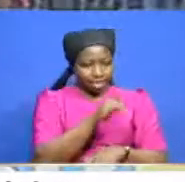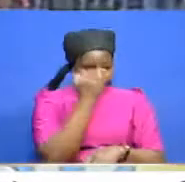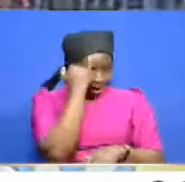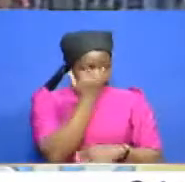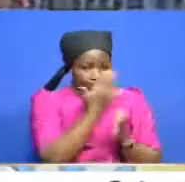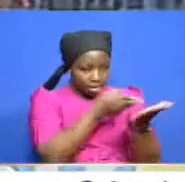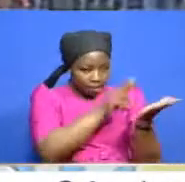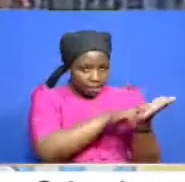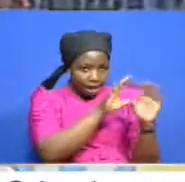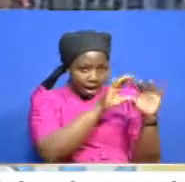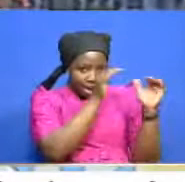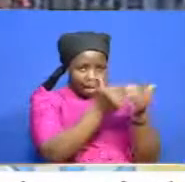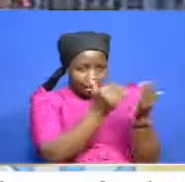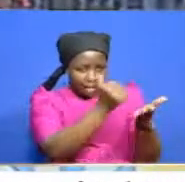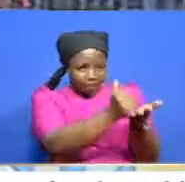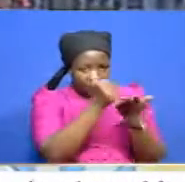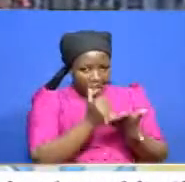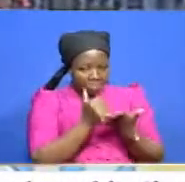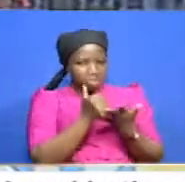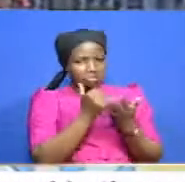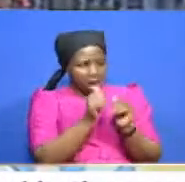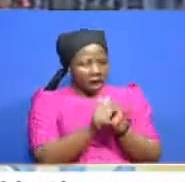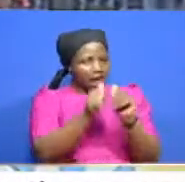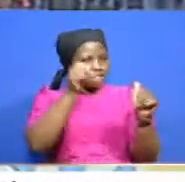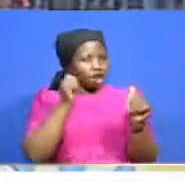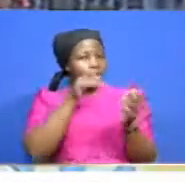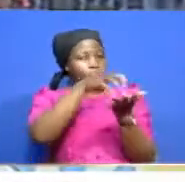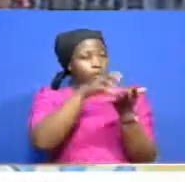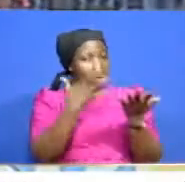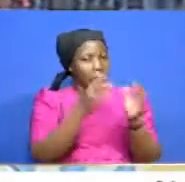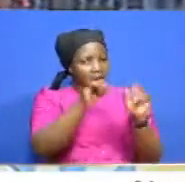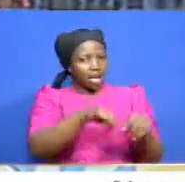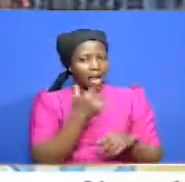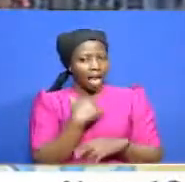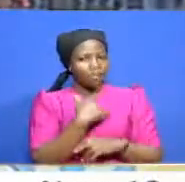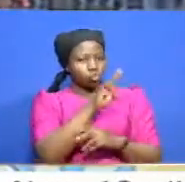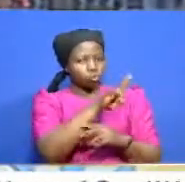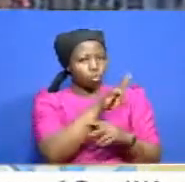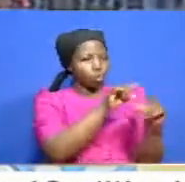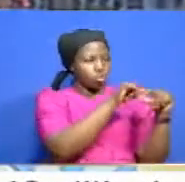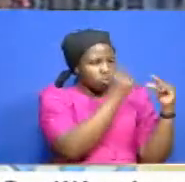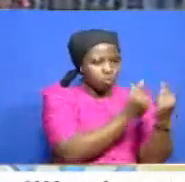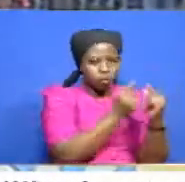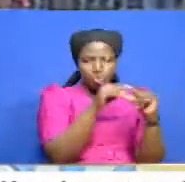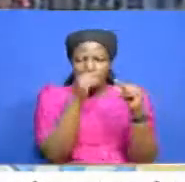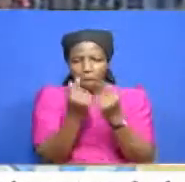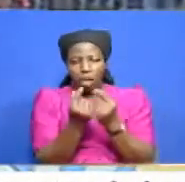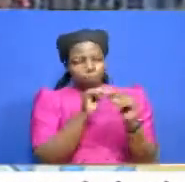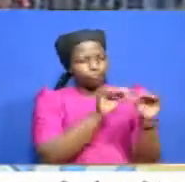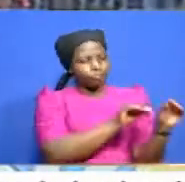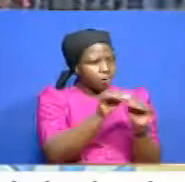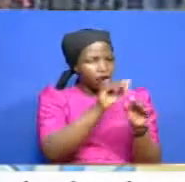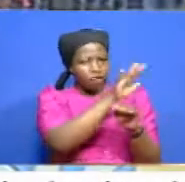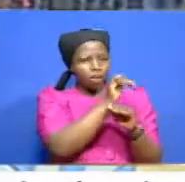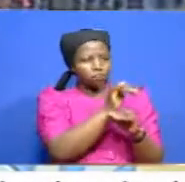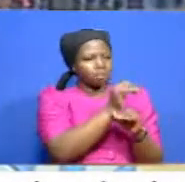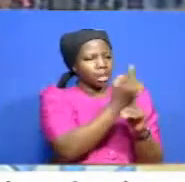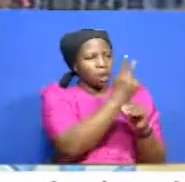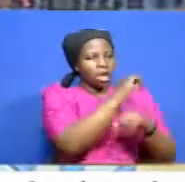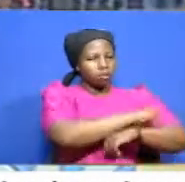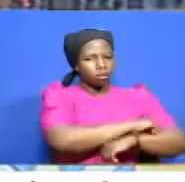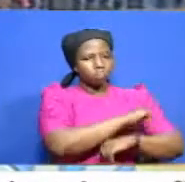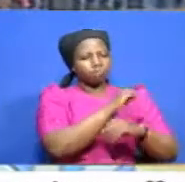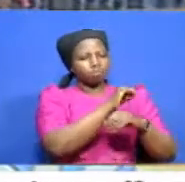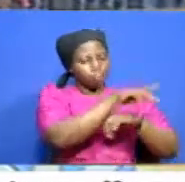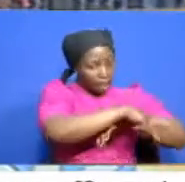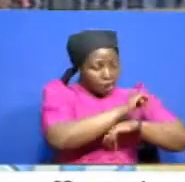repeating classes has helped us to avoid a situation where we could have two cohorts transitioning probably from primary school to secondary school, yeah.